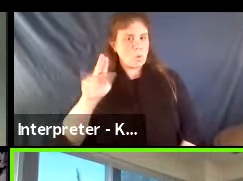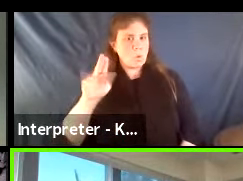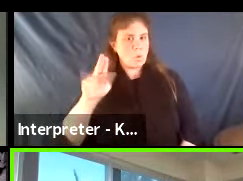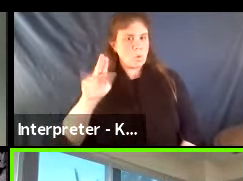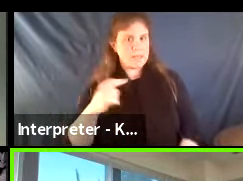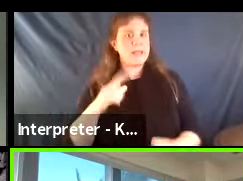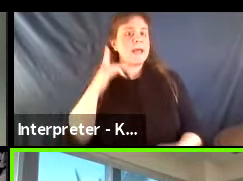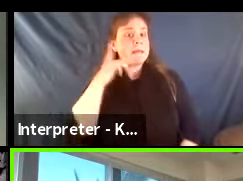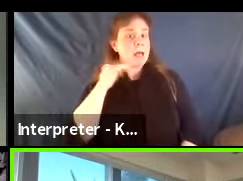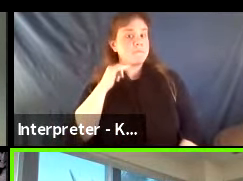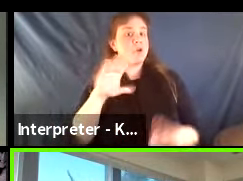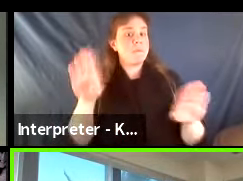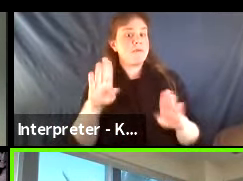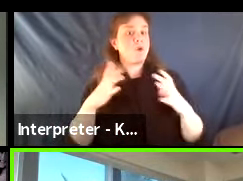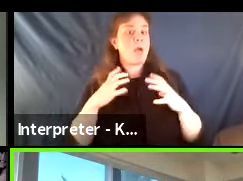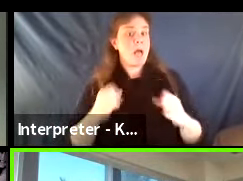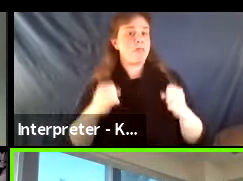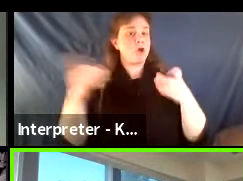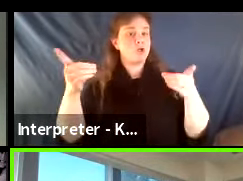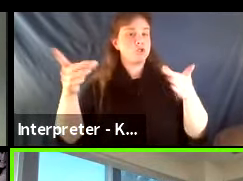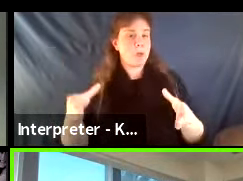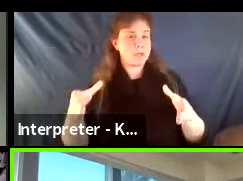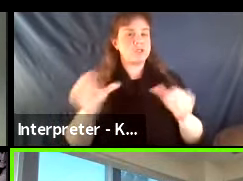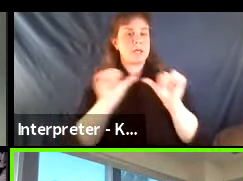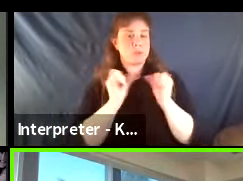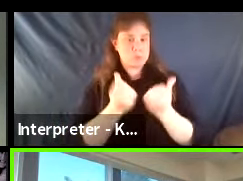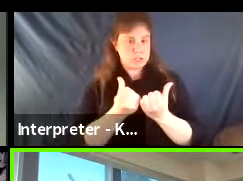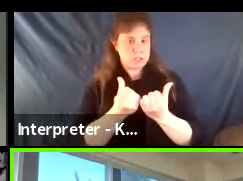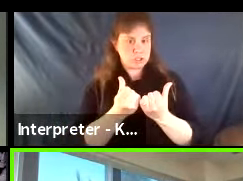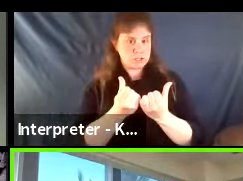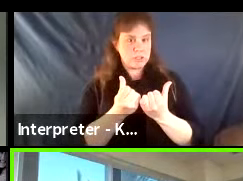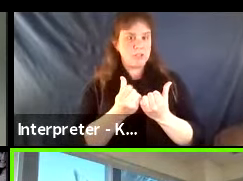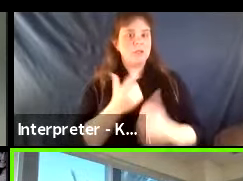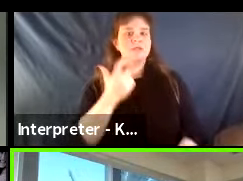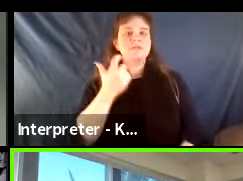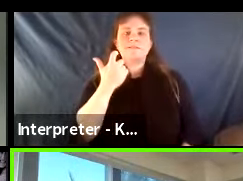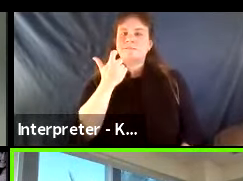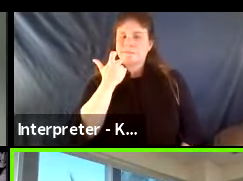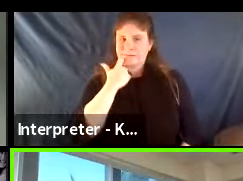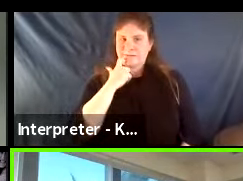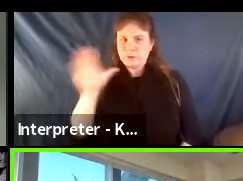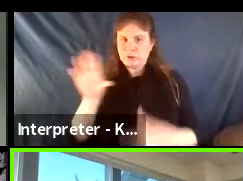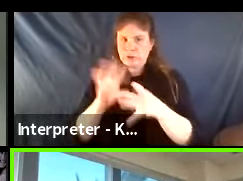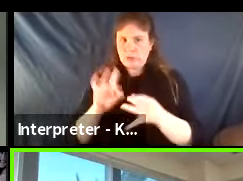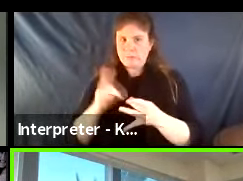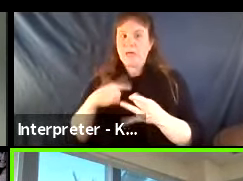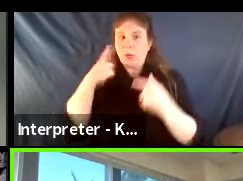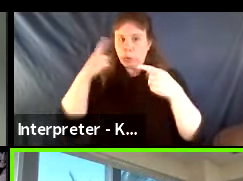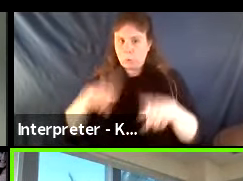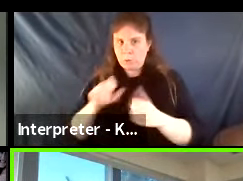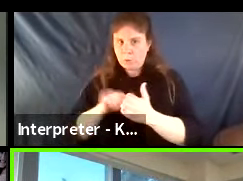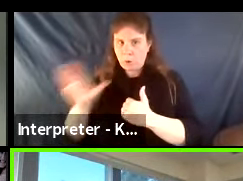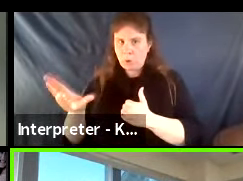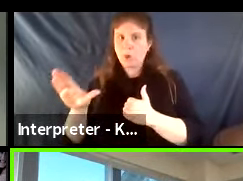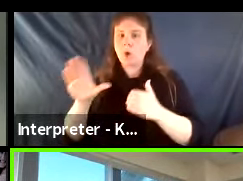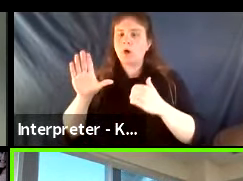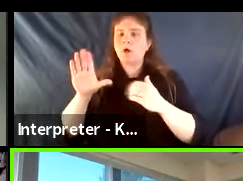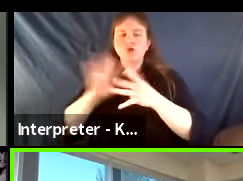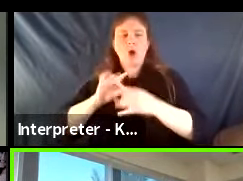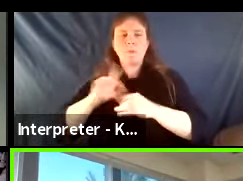Directors Association. I really agree with what Moises was saying about communication, and thank you, Dr. Burke-Harris, for pointing us